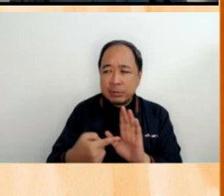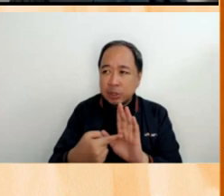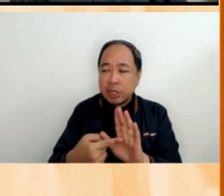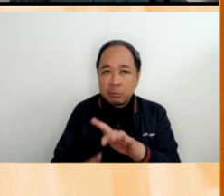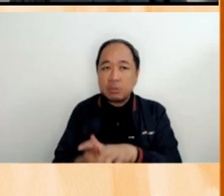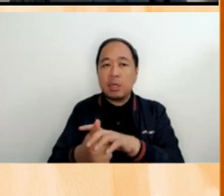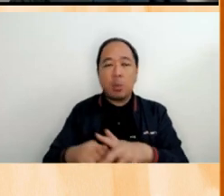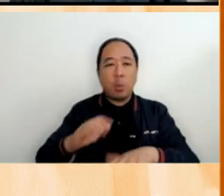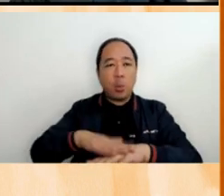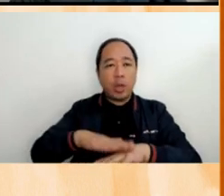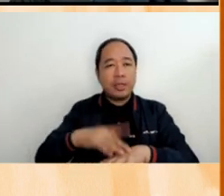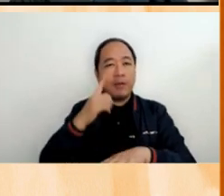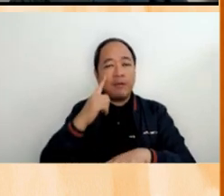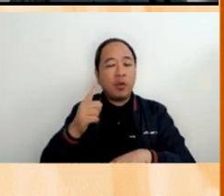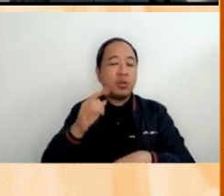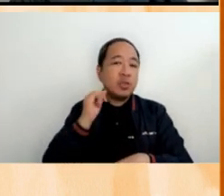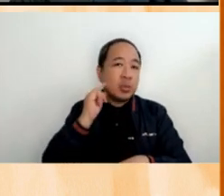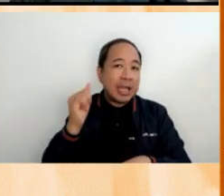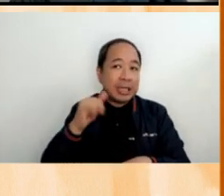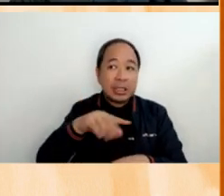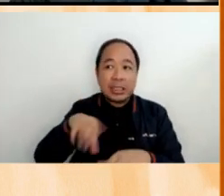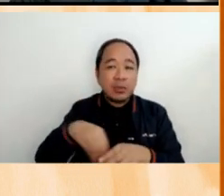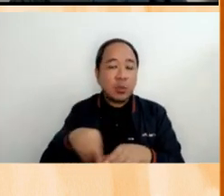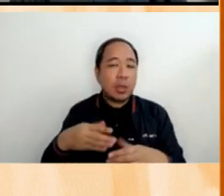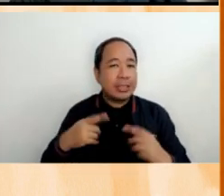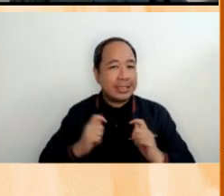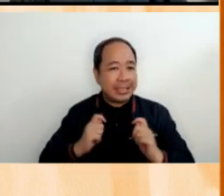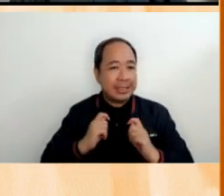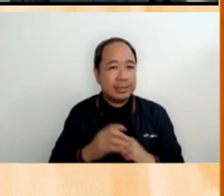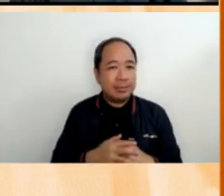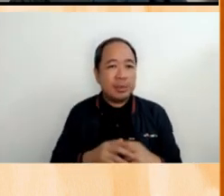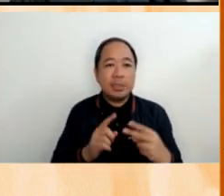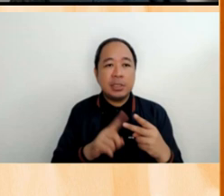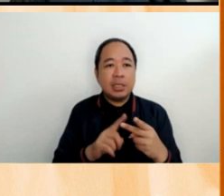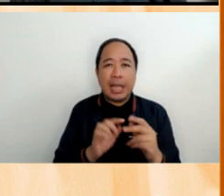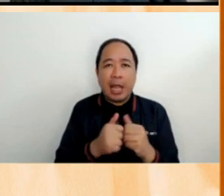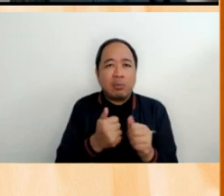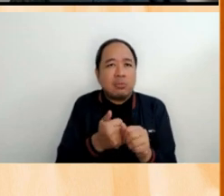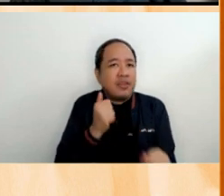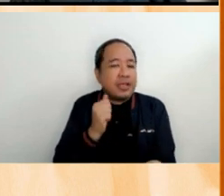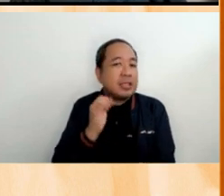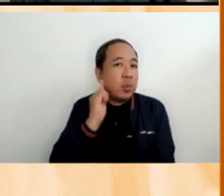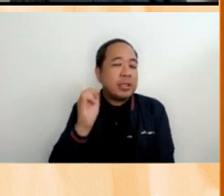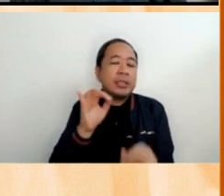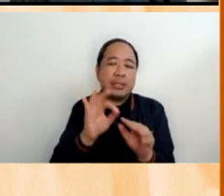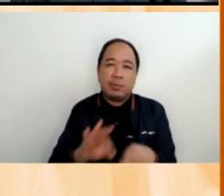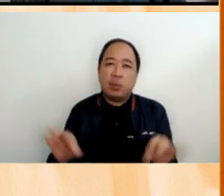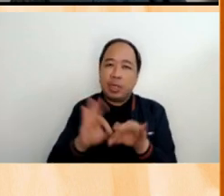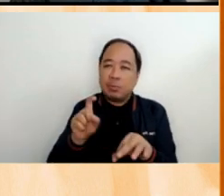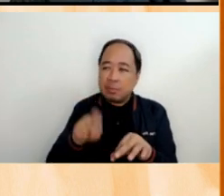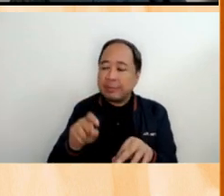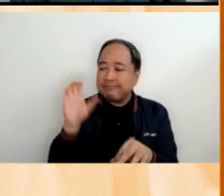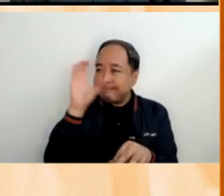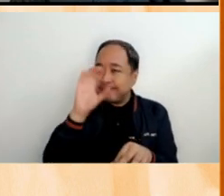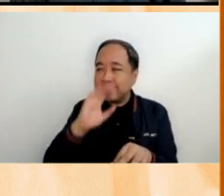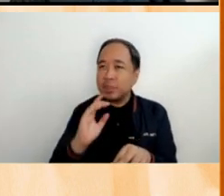and need intervention. Different ways to support adolescents and young adults and their families during